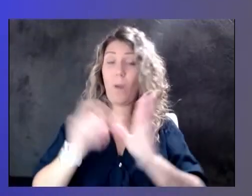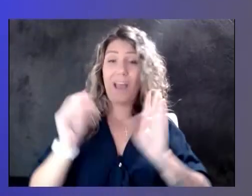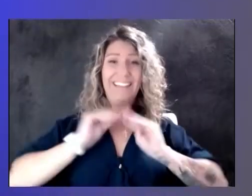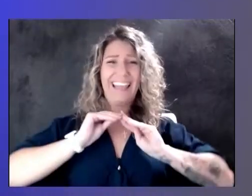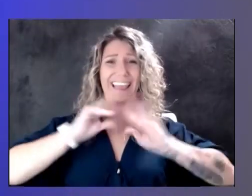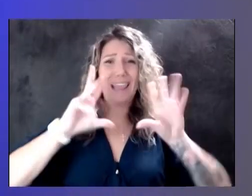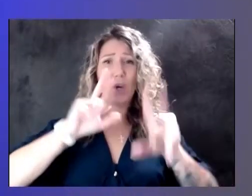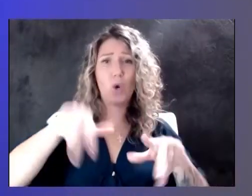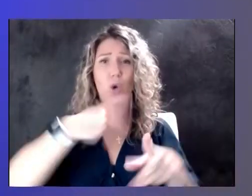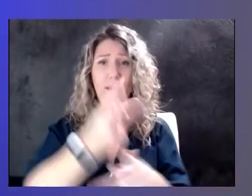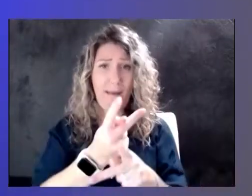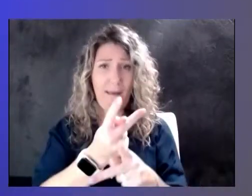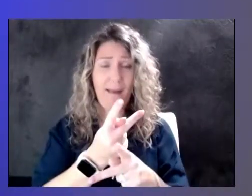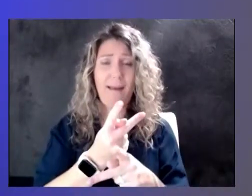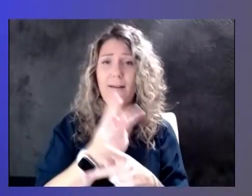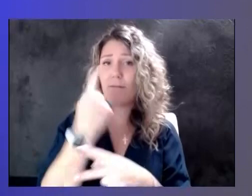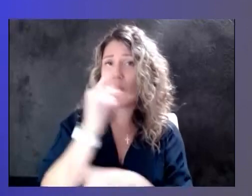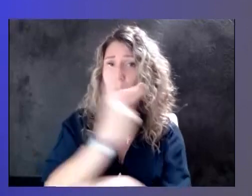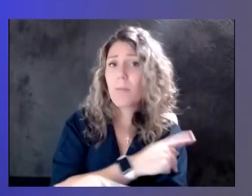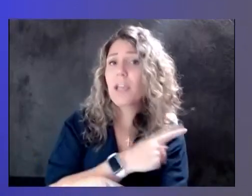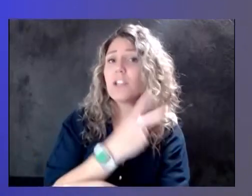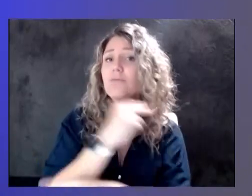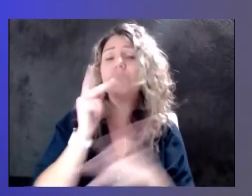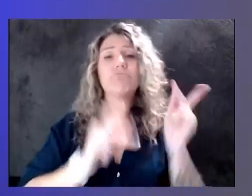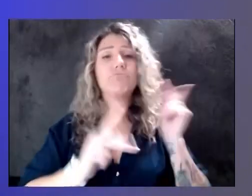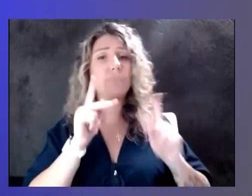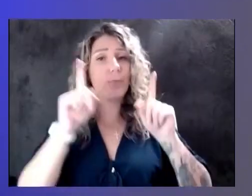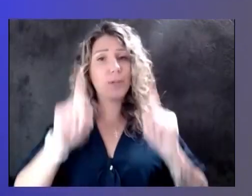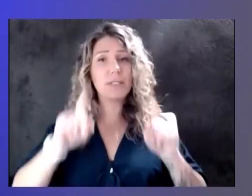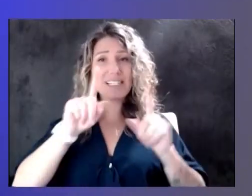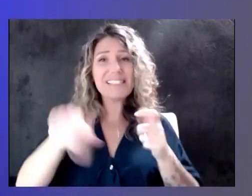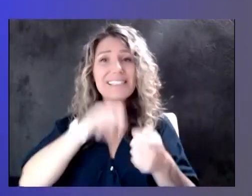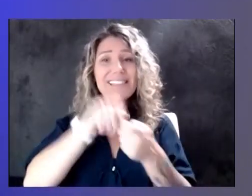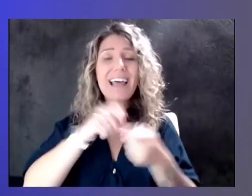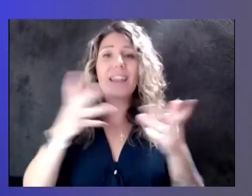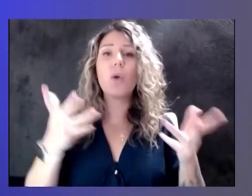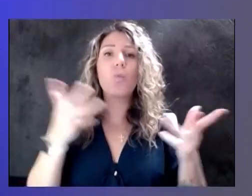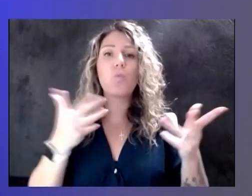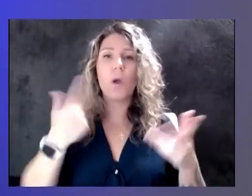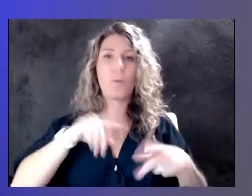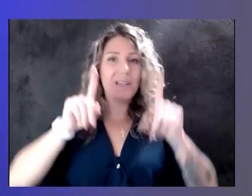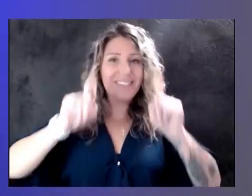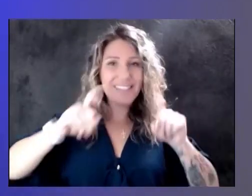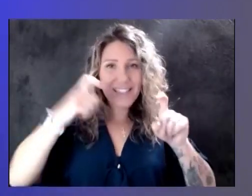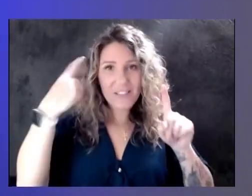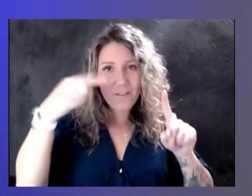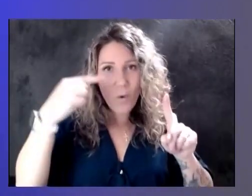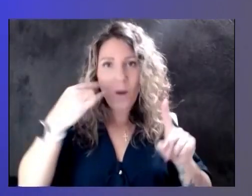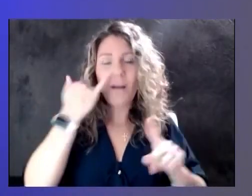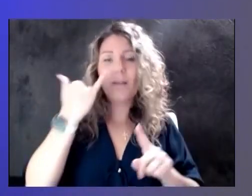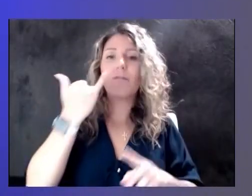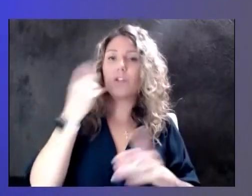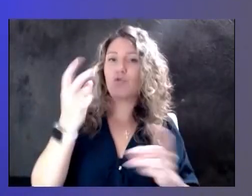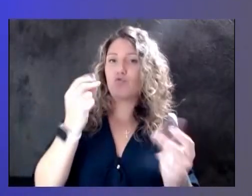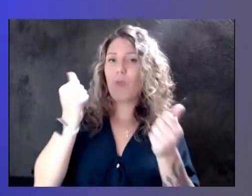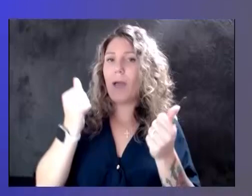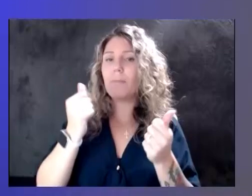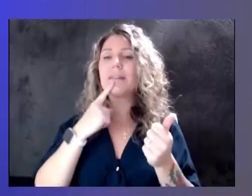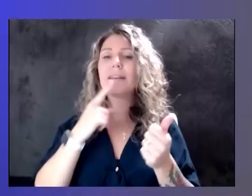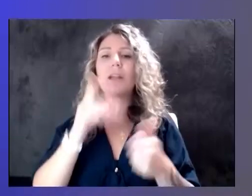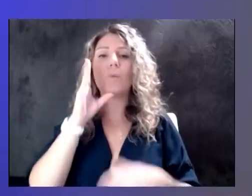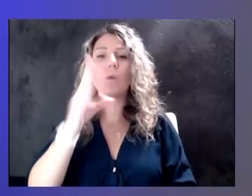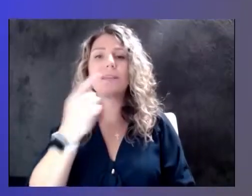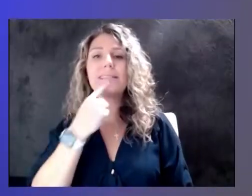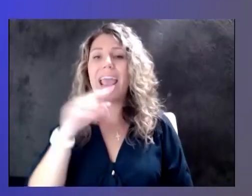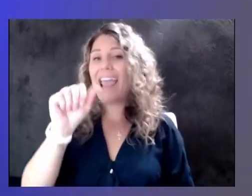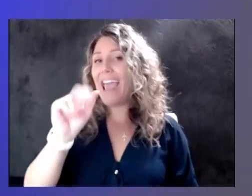the patients, to the people getting tested, exactly what we're testing. And so if you get a rapid test, it's going to say the word antigen in there. If